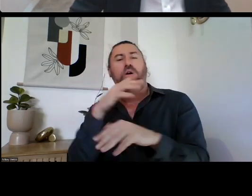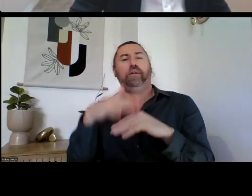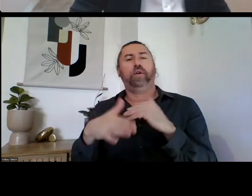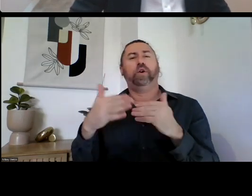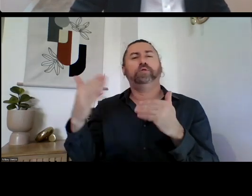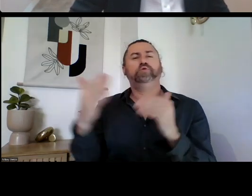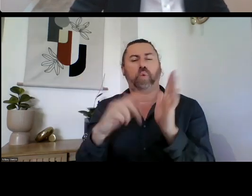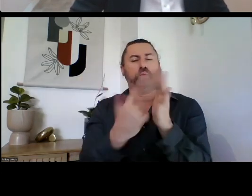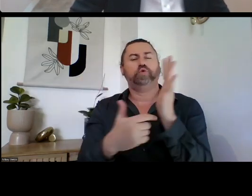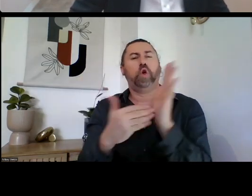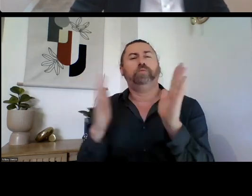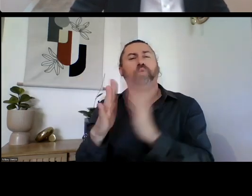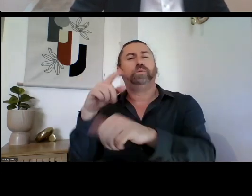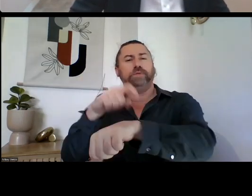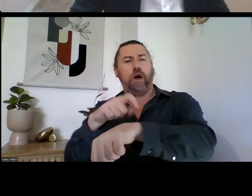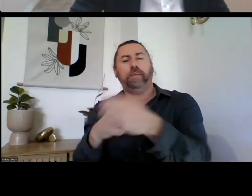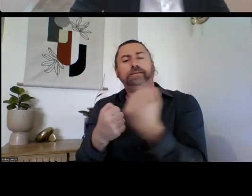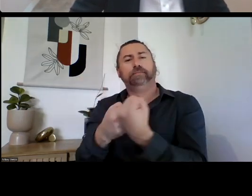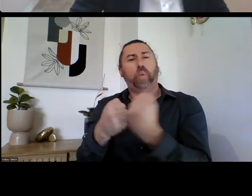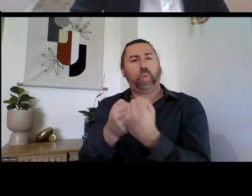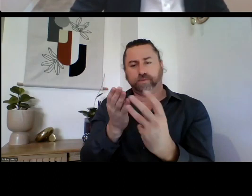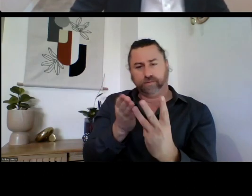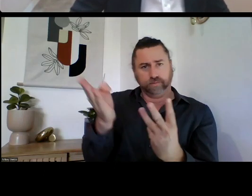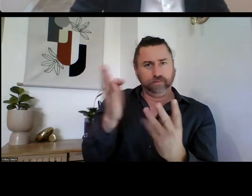about the short-term supports pathway.